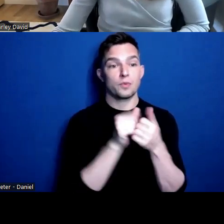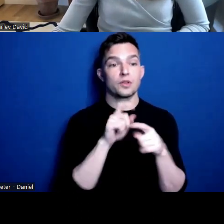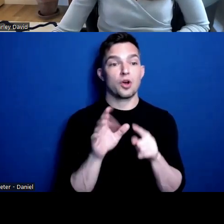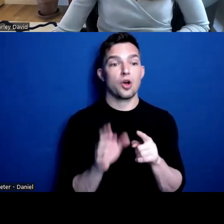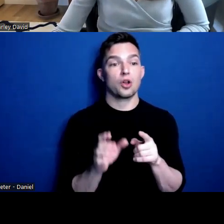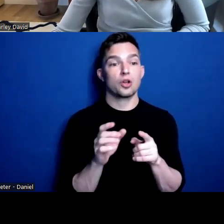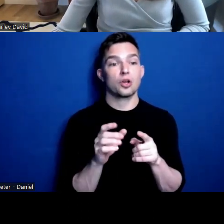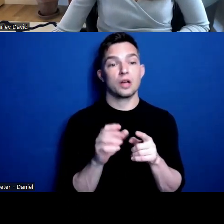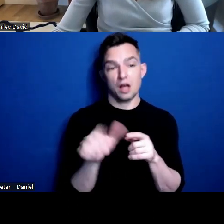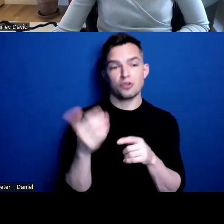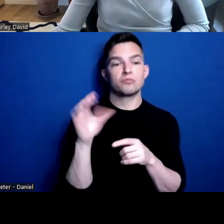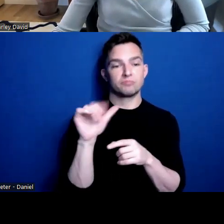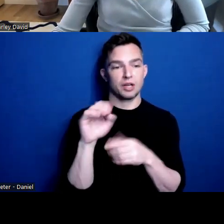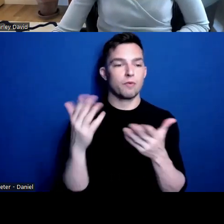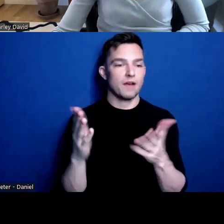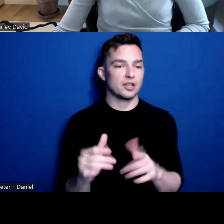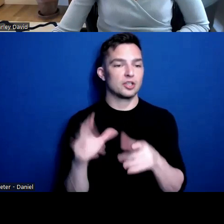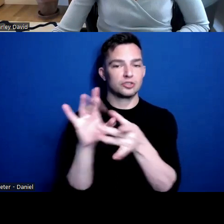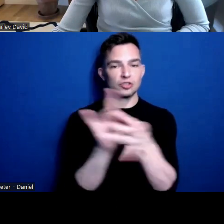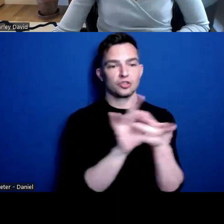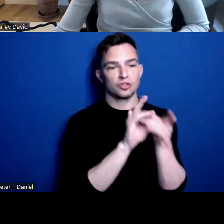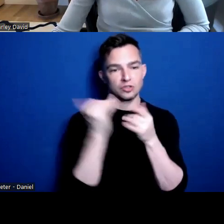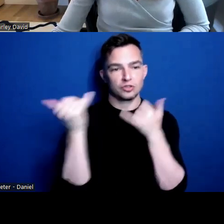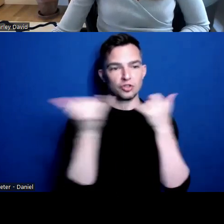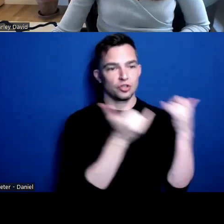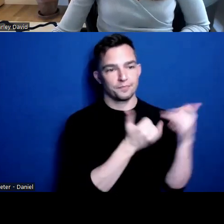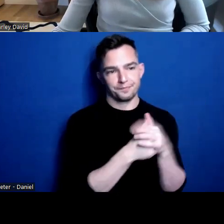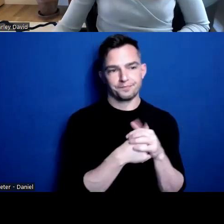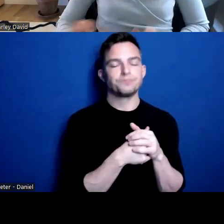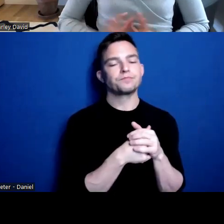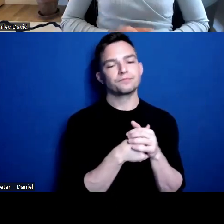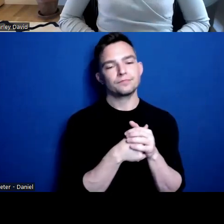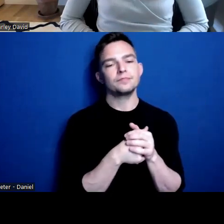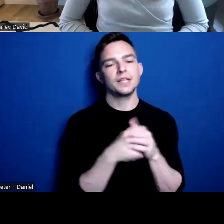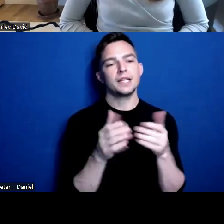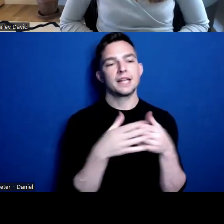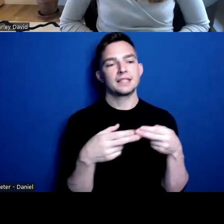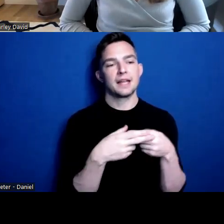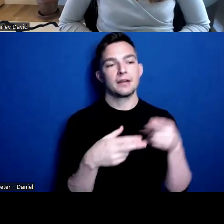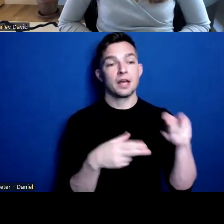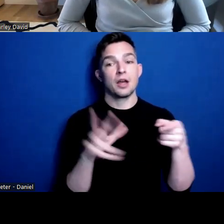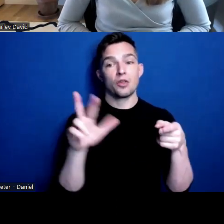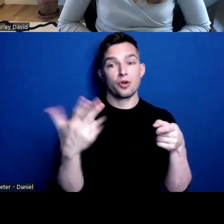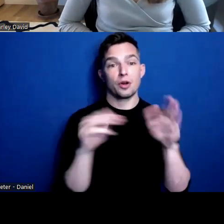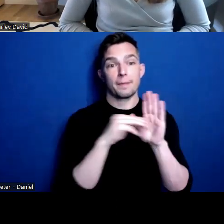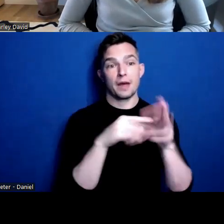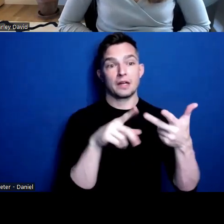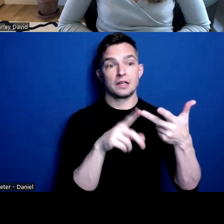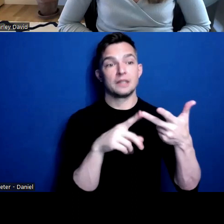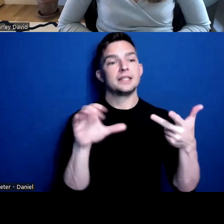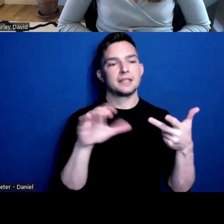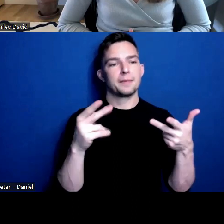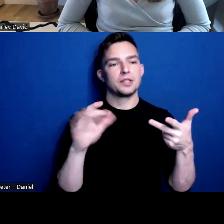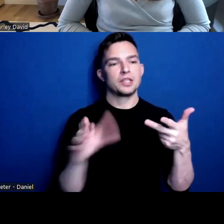care providers. Next slide. And the third model would be CCBHCs